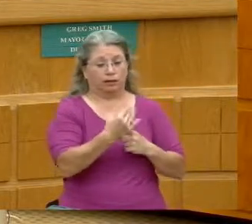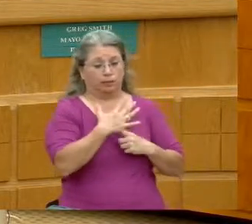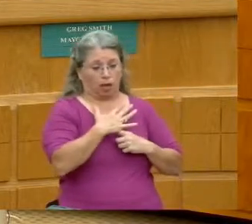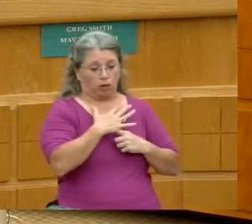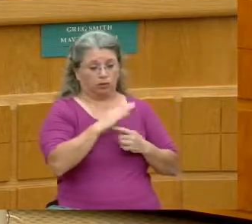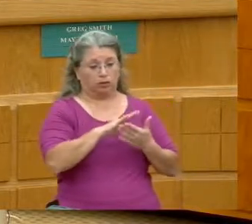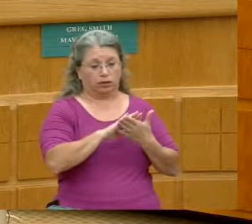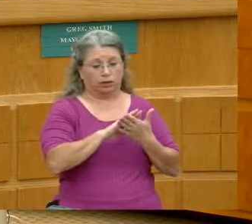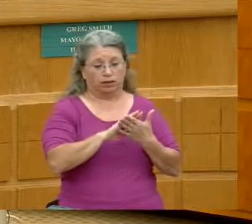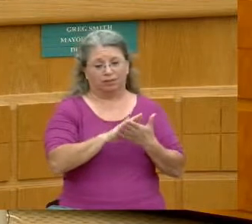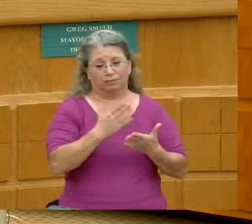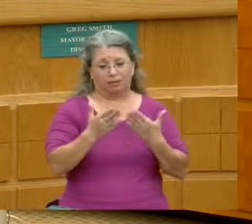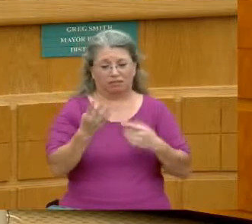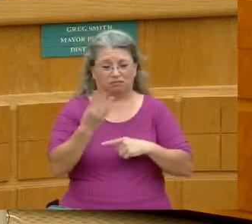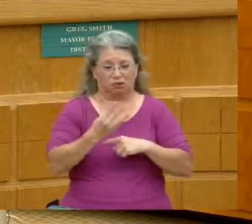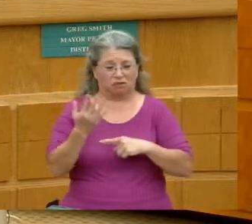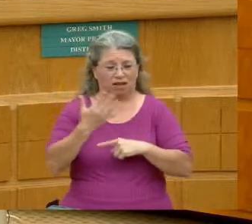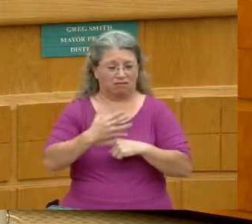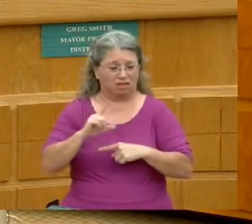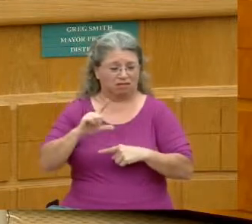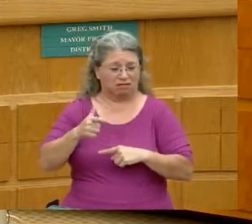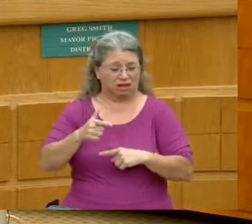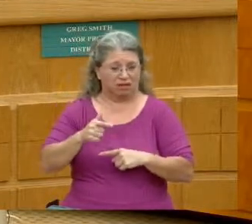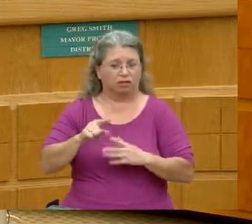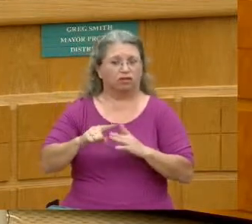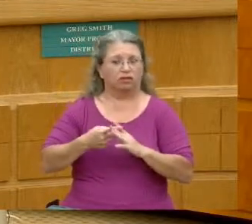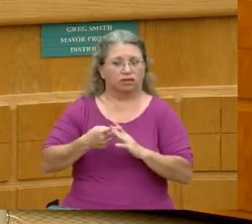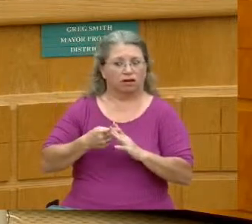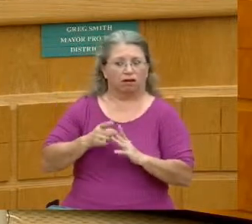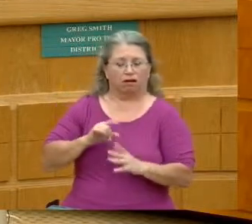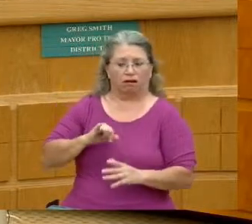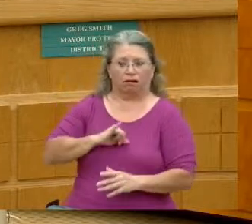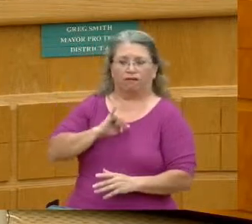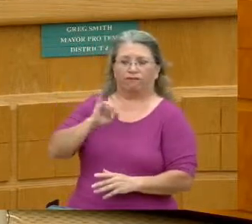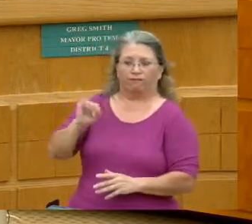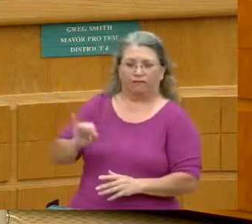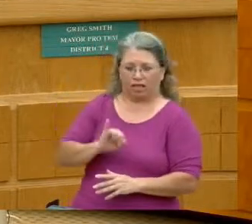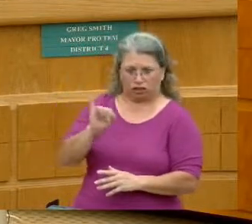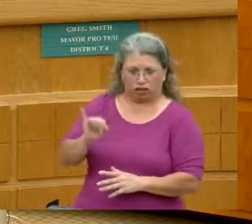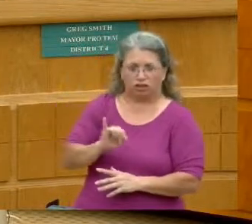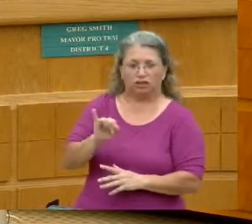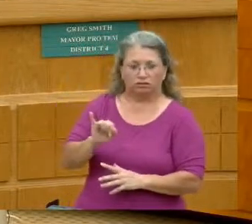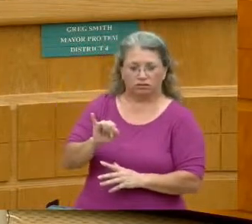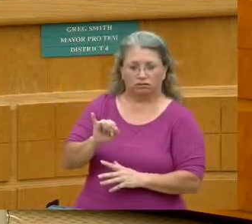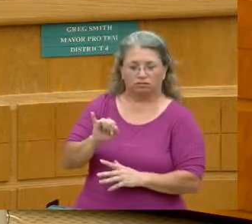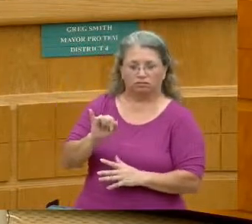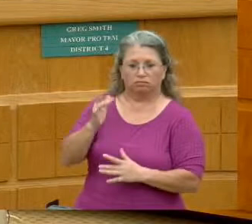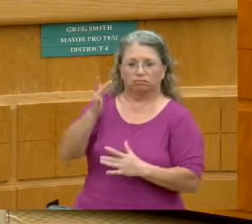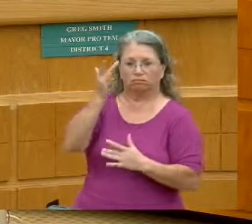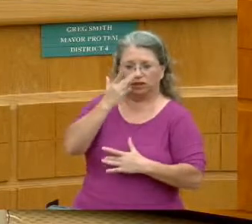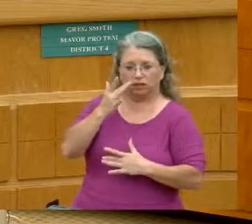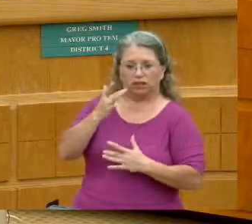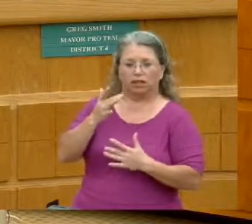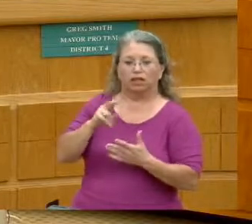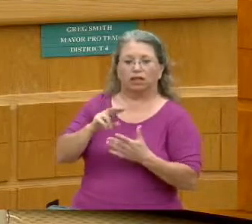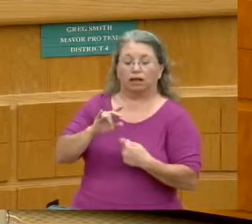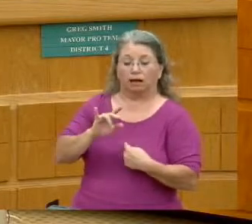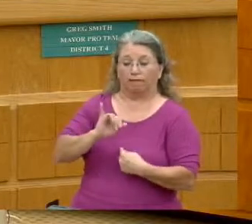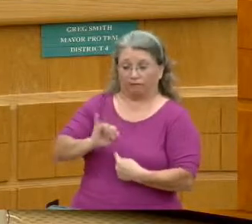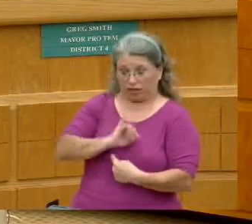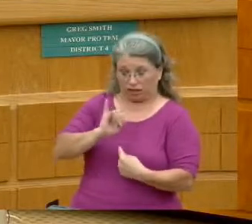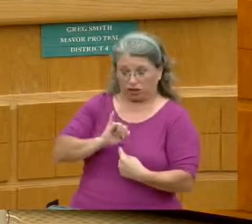maybe 4 days, depending on who you are. Sometimes it could take a little bit longer. Once you're infectious, you could infect other people. Now that's going to be mitigated